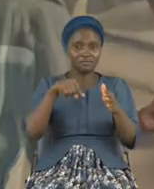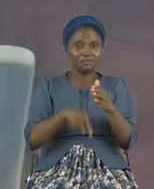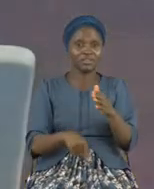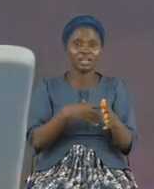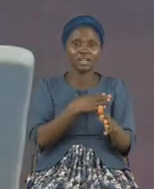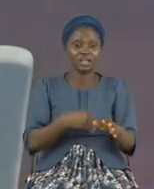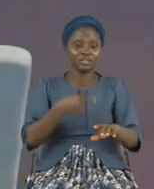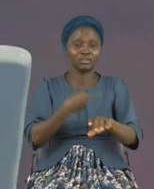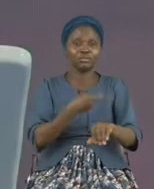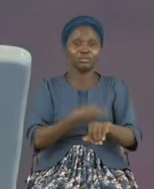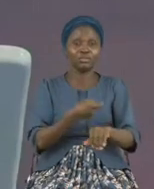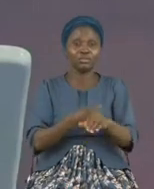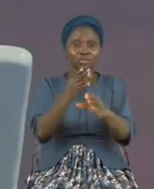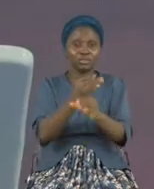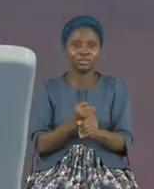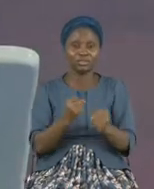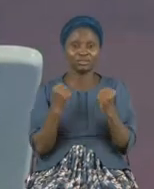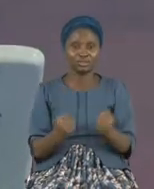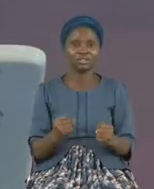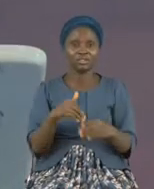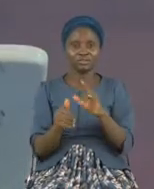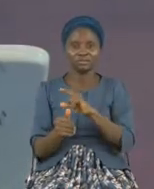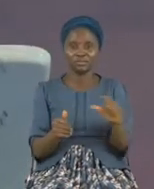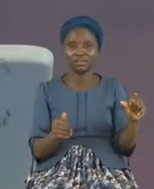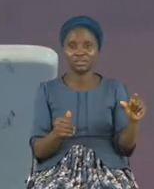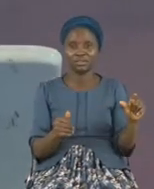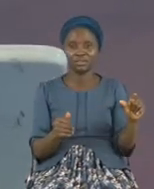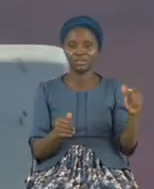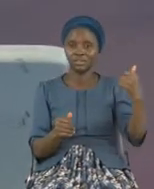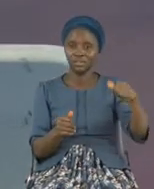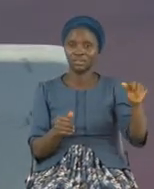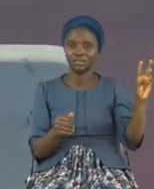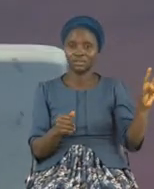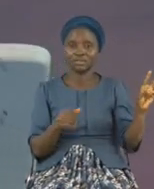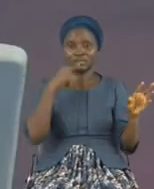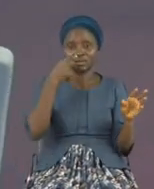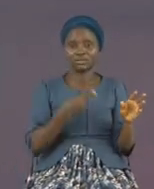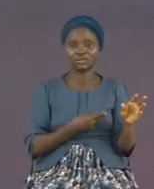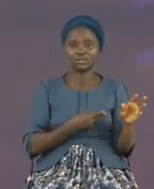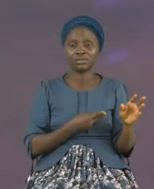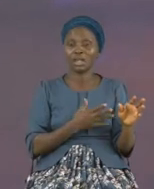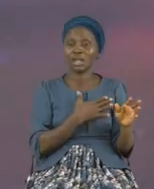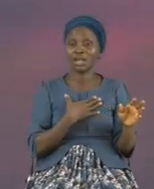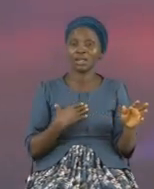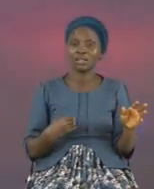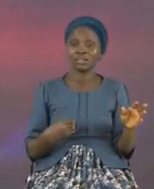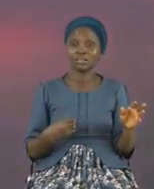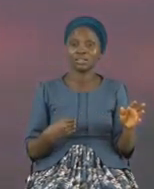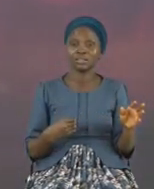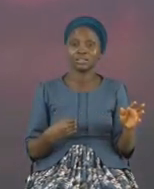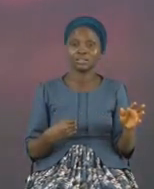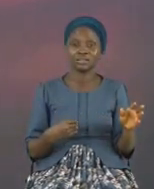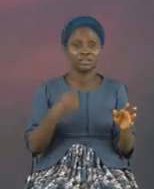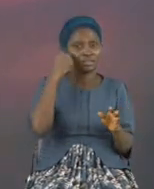strength. Look at verse 16 there. Verse 16 tells us, and his